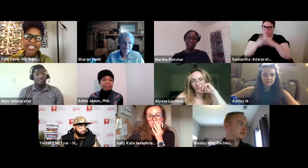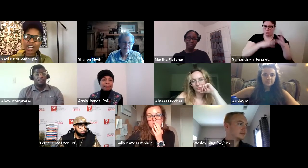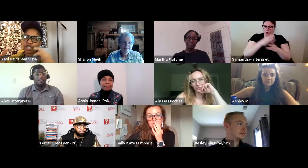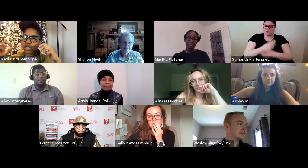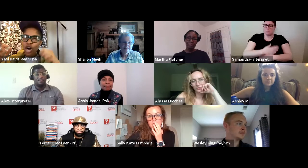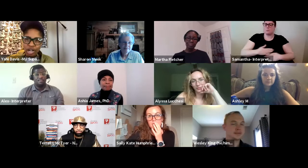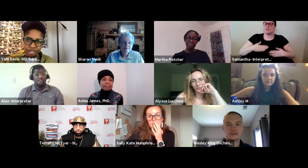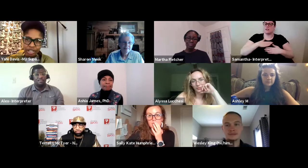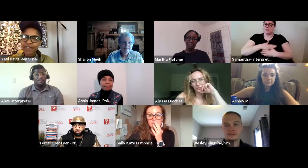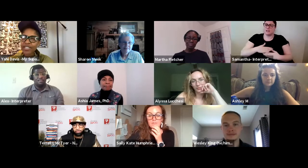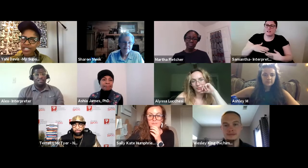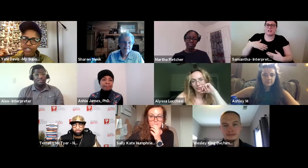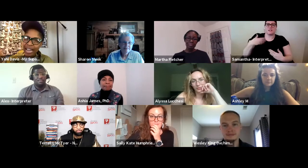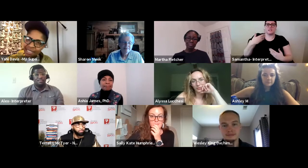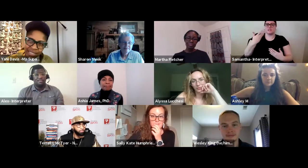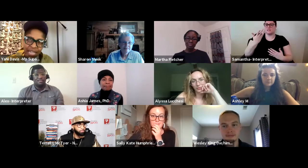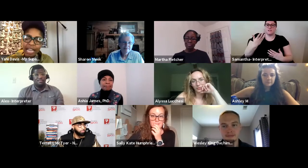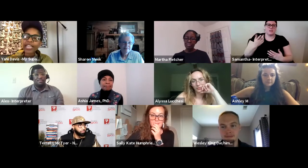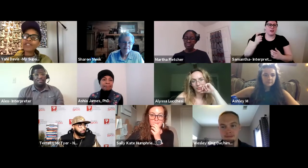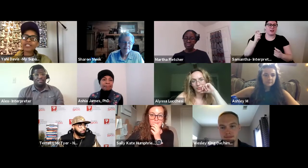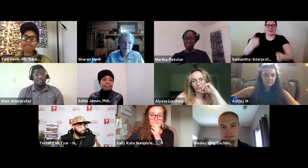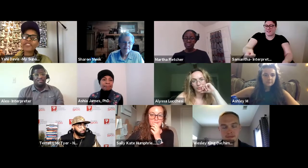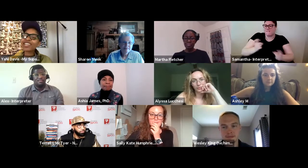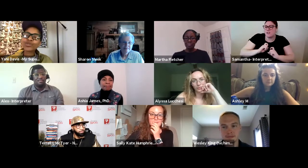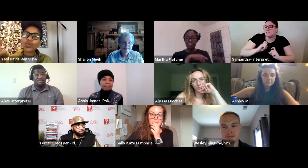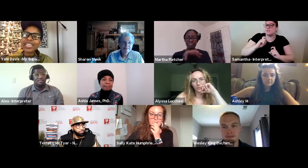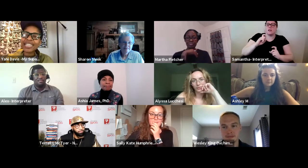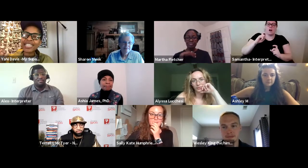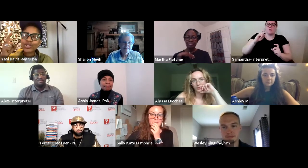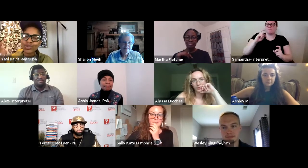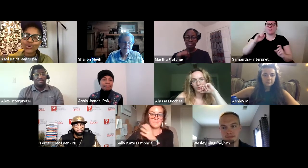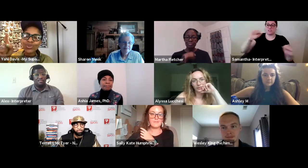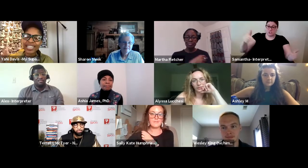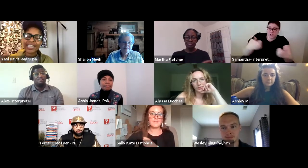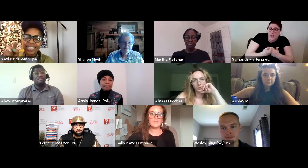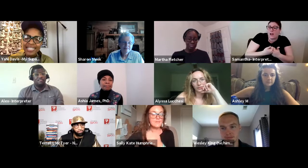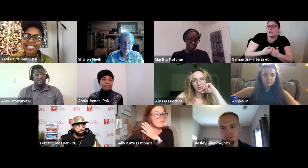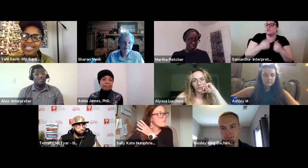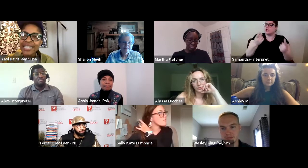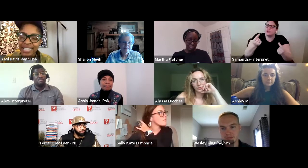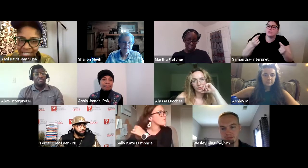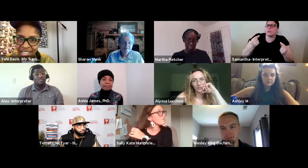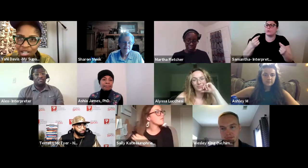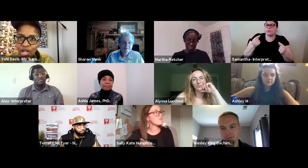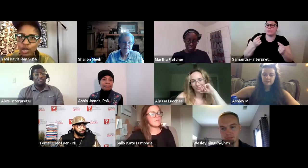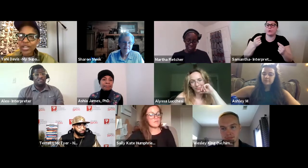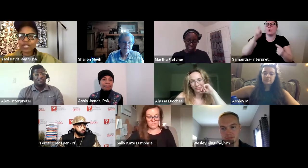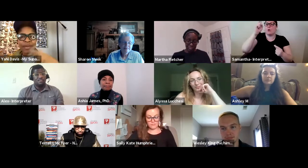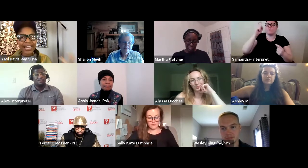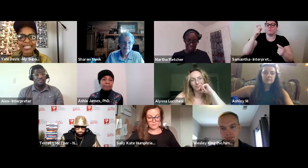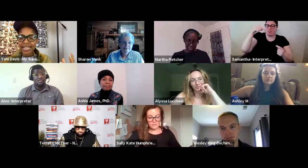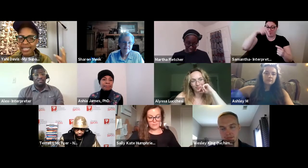give us a charge, give us a challenge, give us some things we need to do in this season